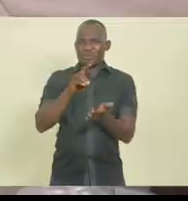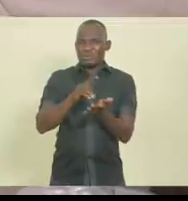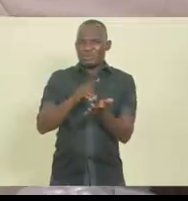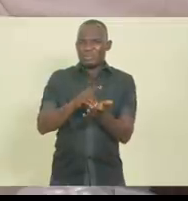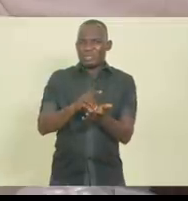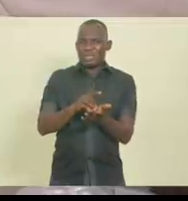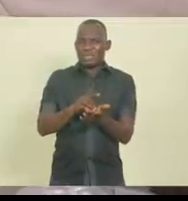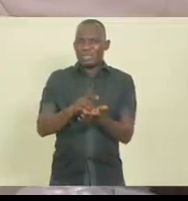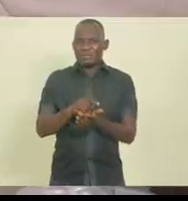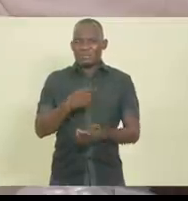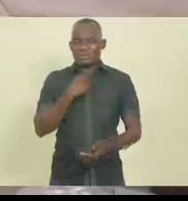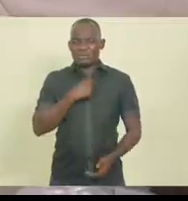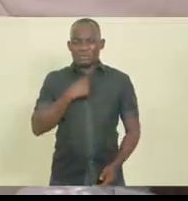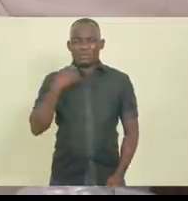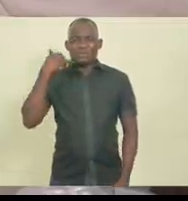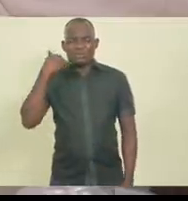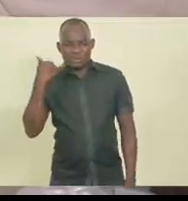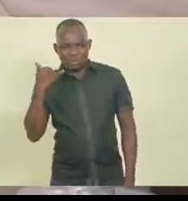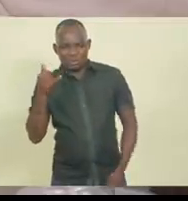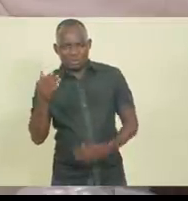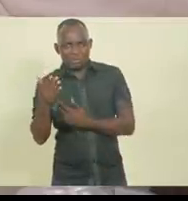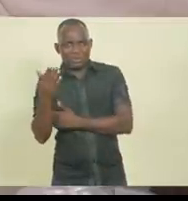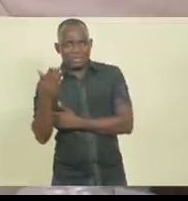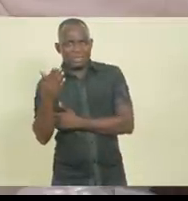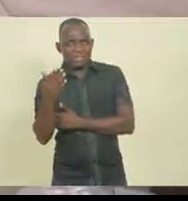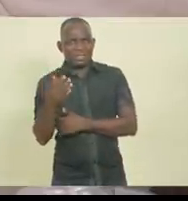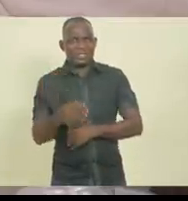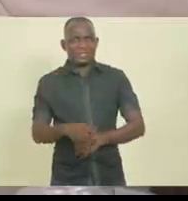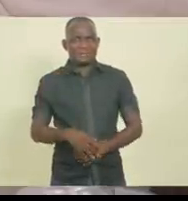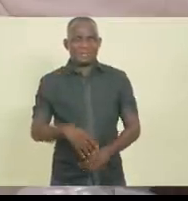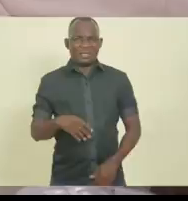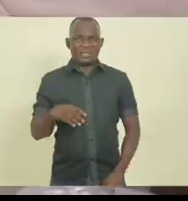I'm so sorry to call you early this morning.